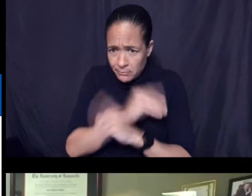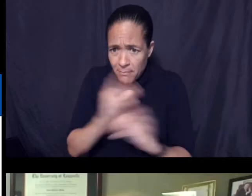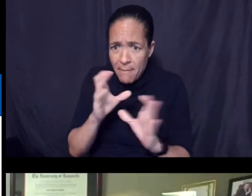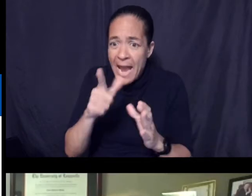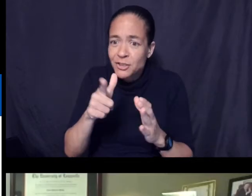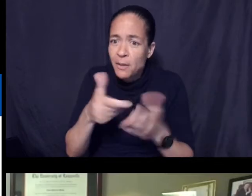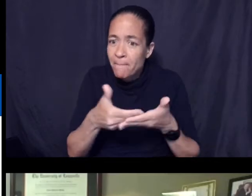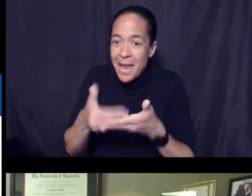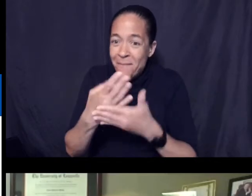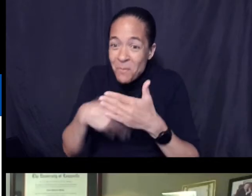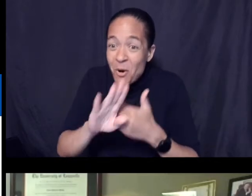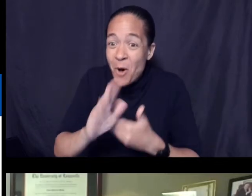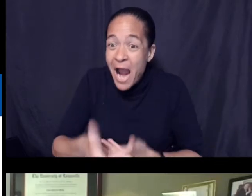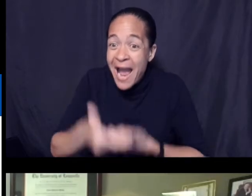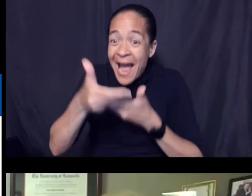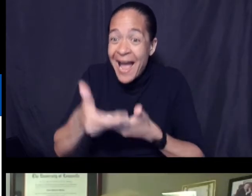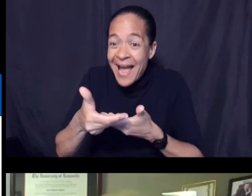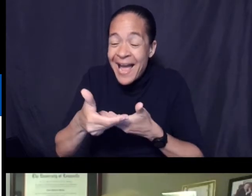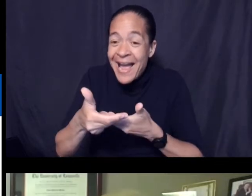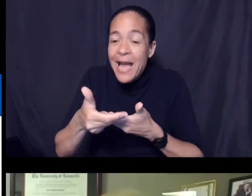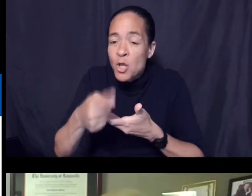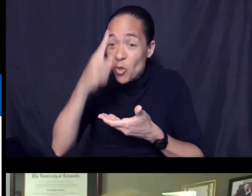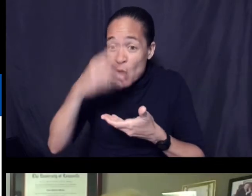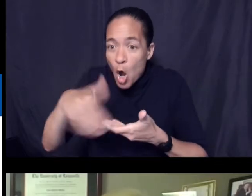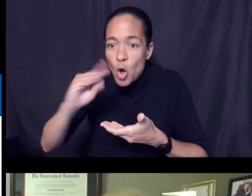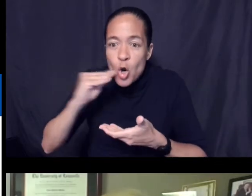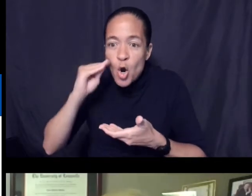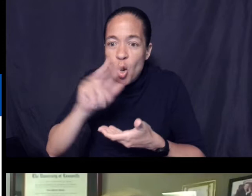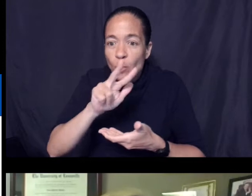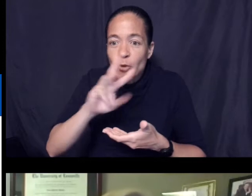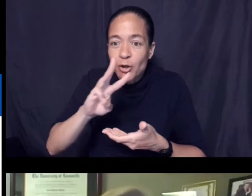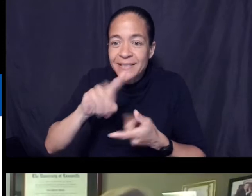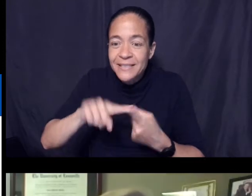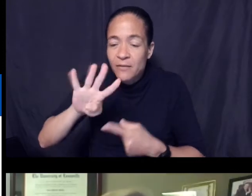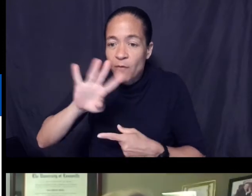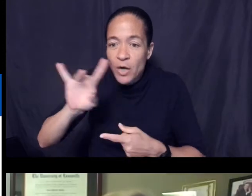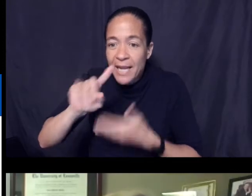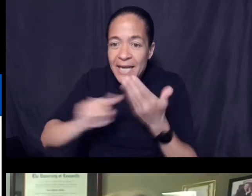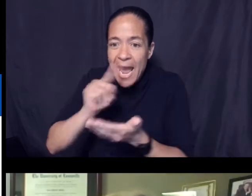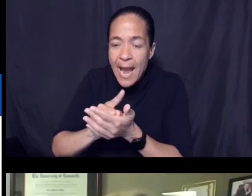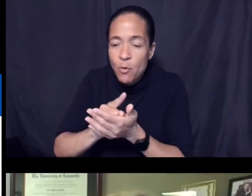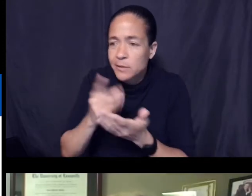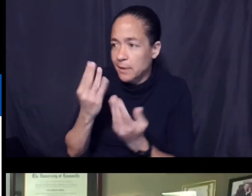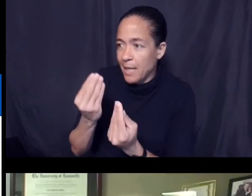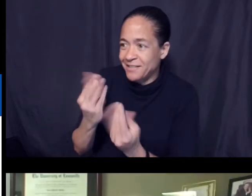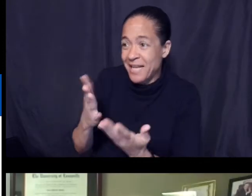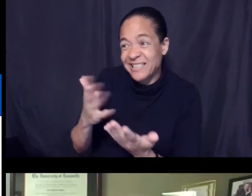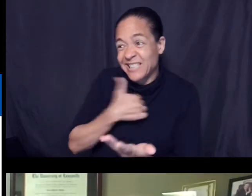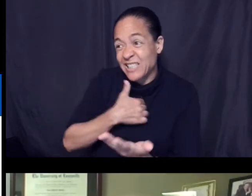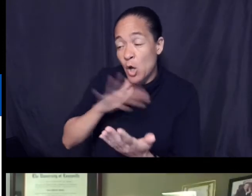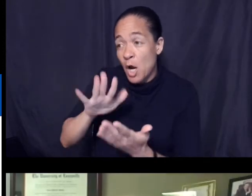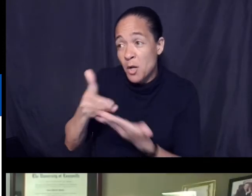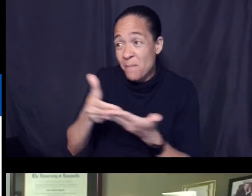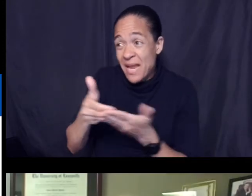baby, you thought you were going to get to go home in 36 to 48 hours. You're told your baby has CMV.